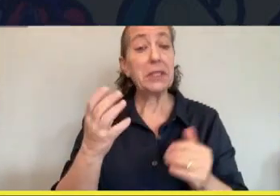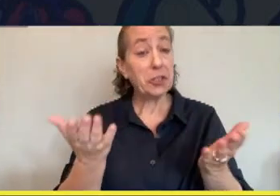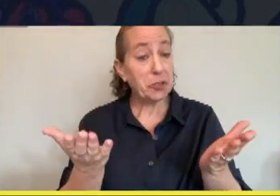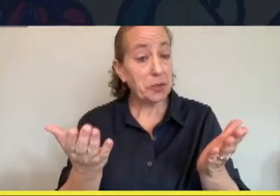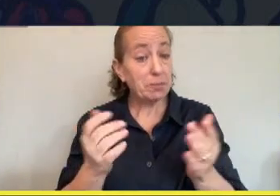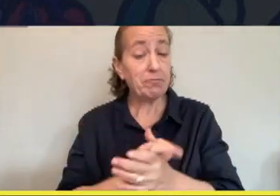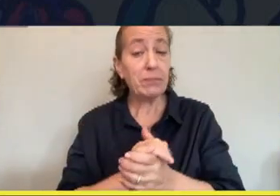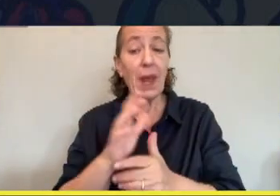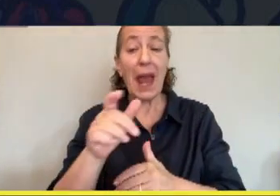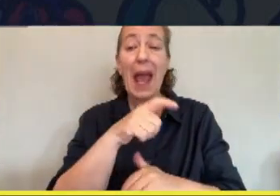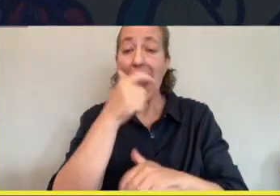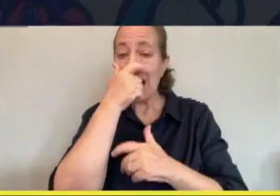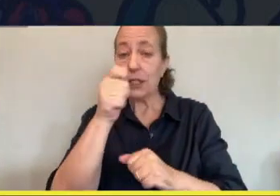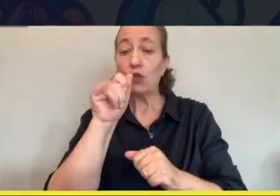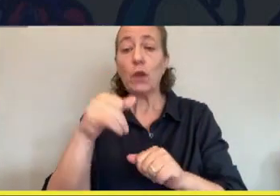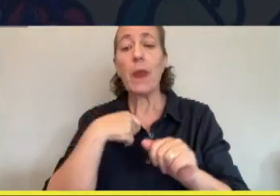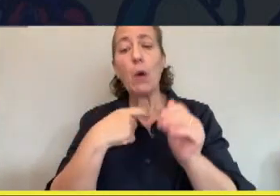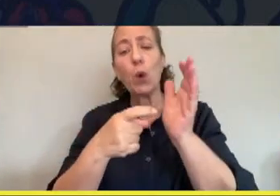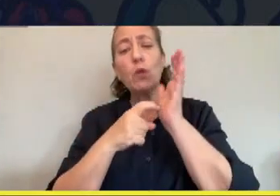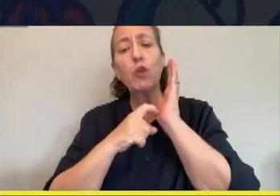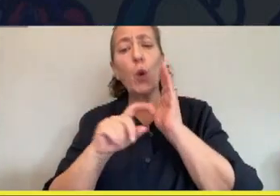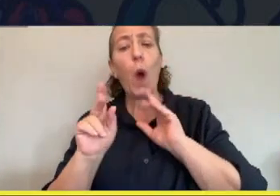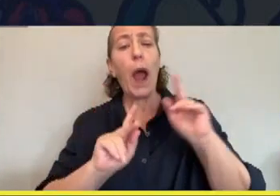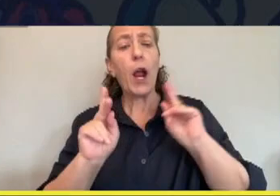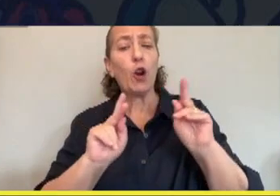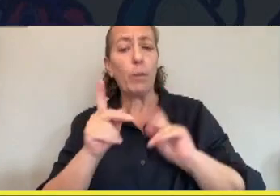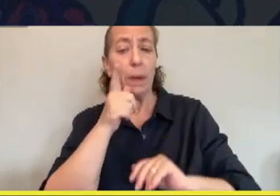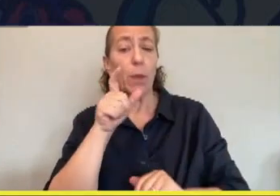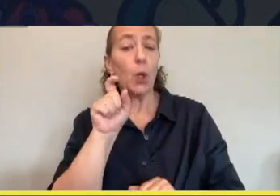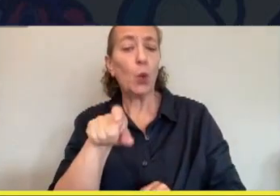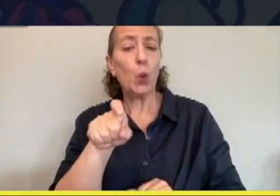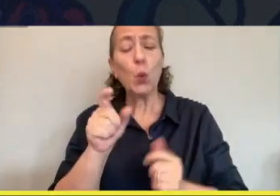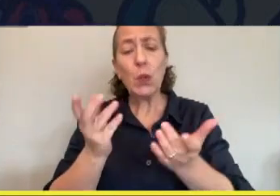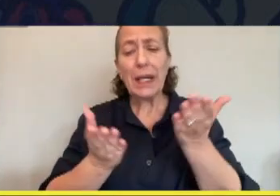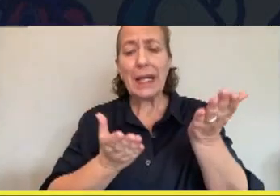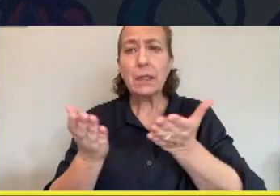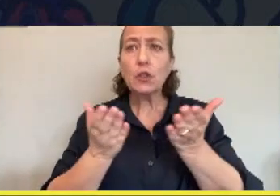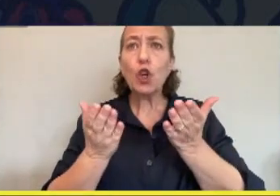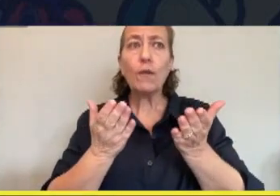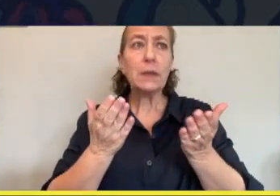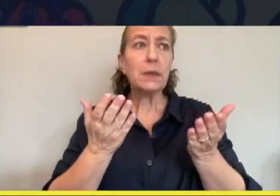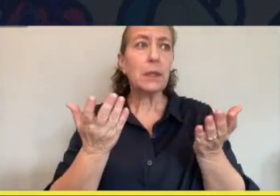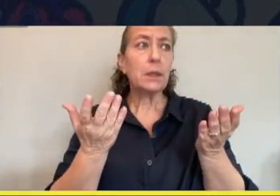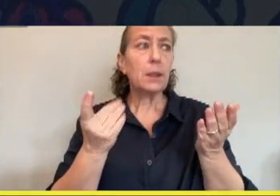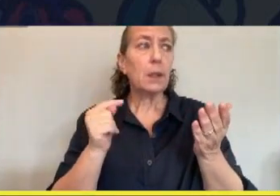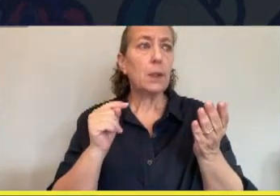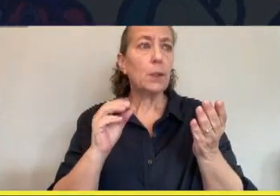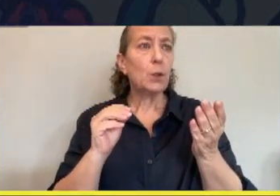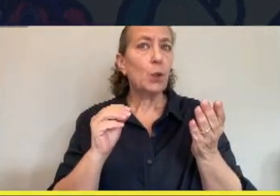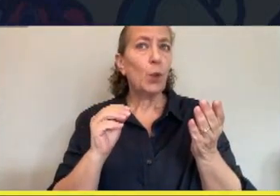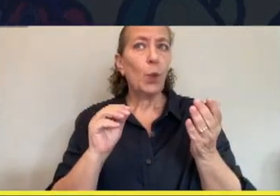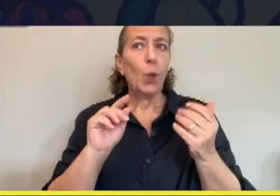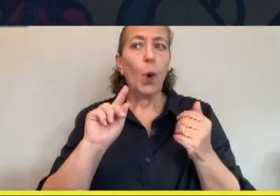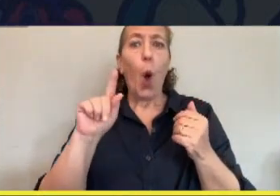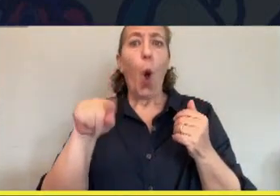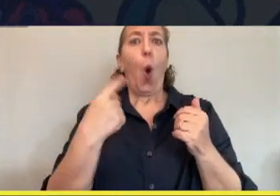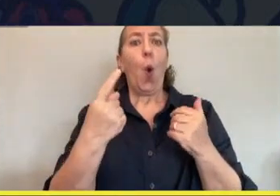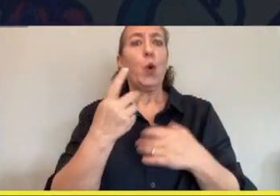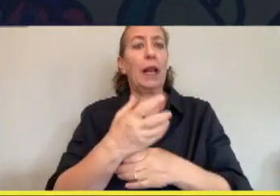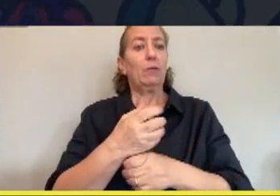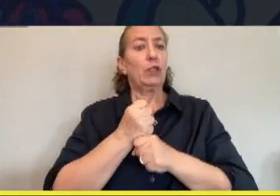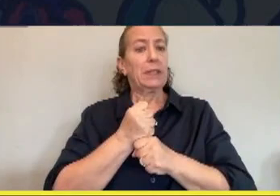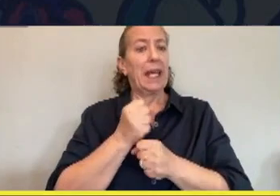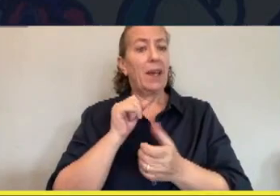we require people who need services to only receive those that they need in the